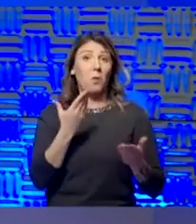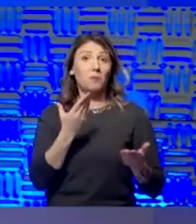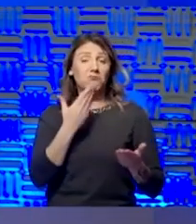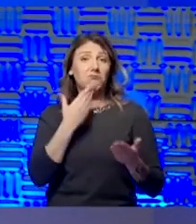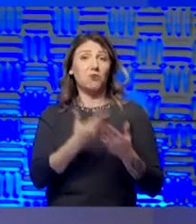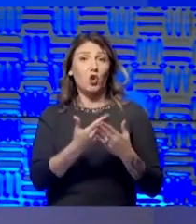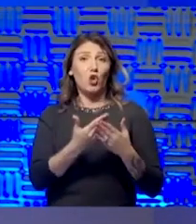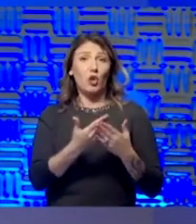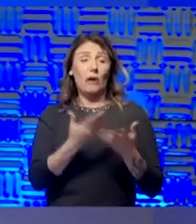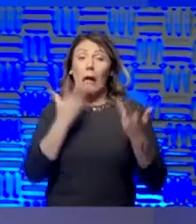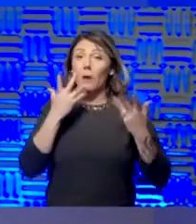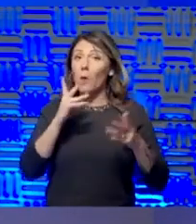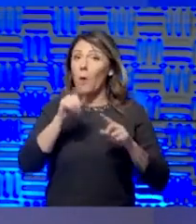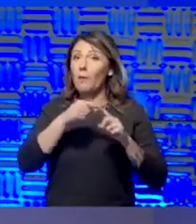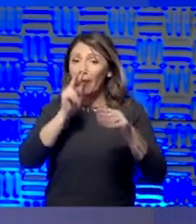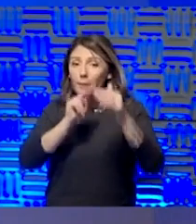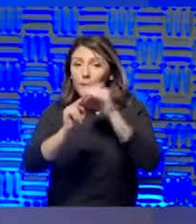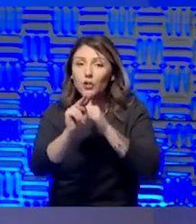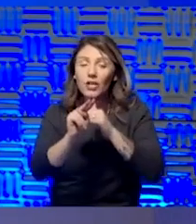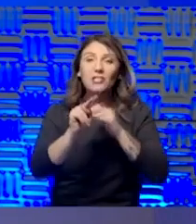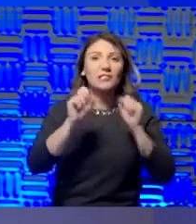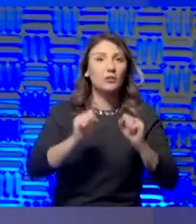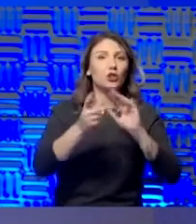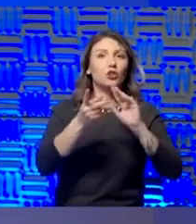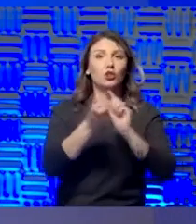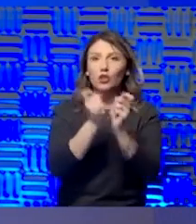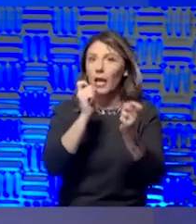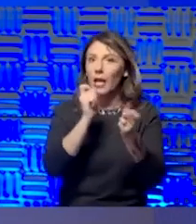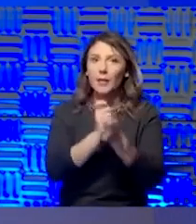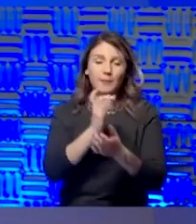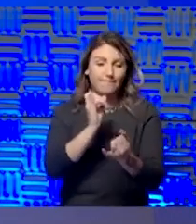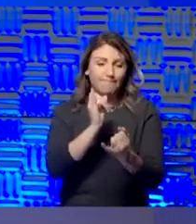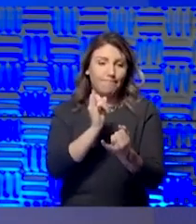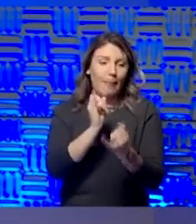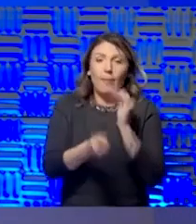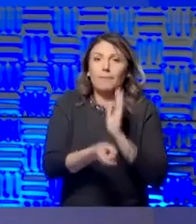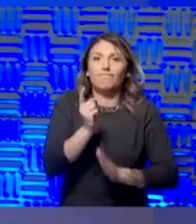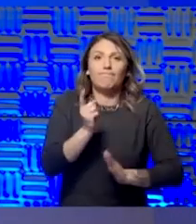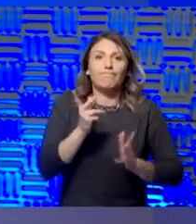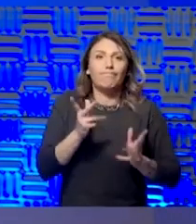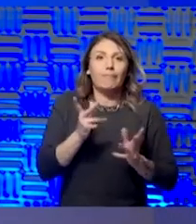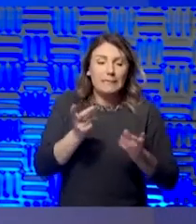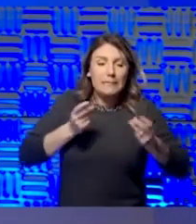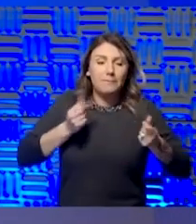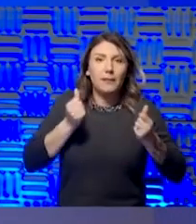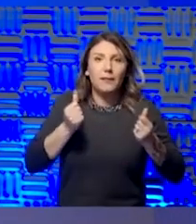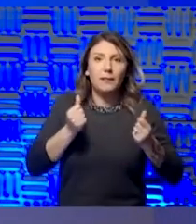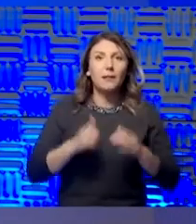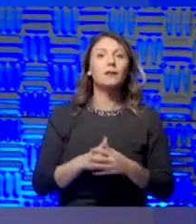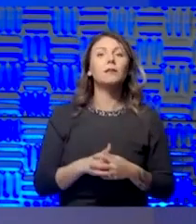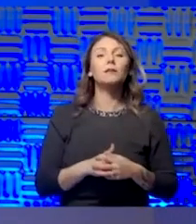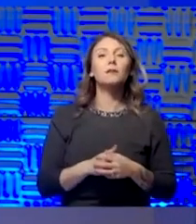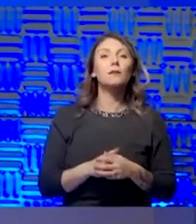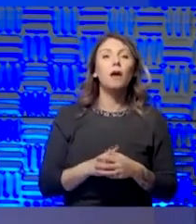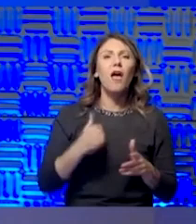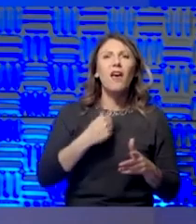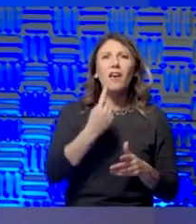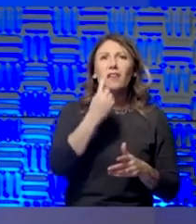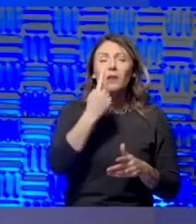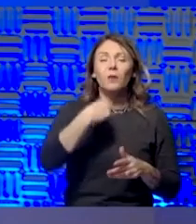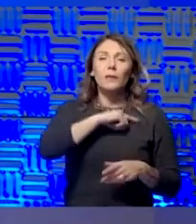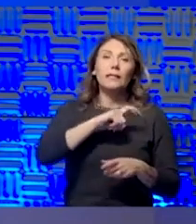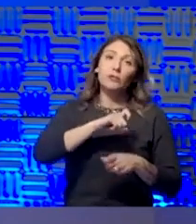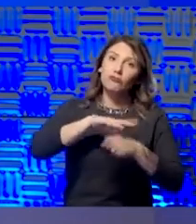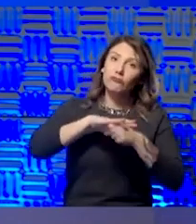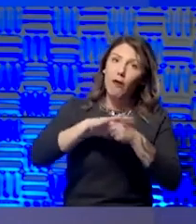know about the projections. Those numbers could change at the drop of a dime, the drop of a hat. I think we need to re-stress